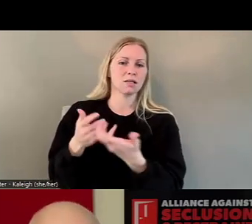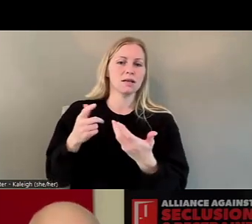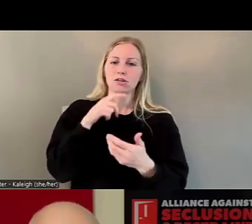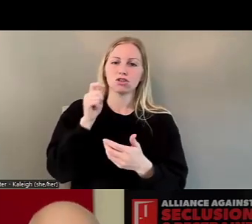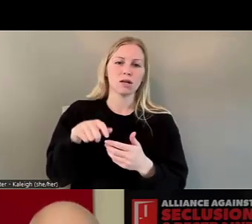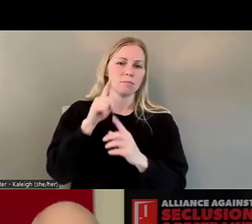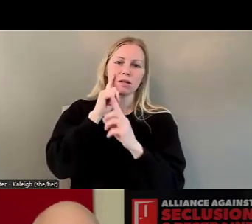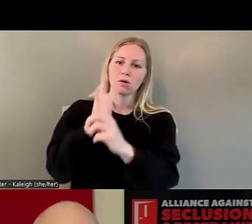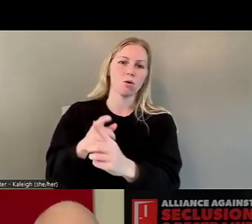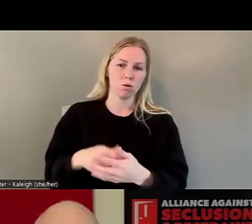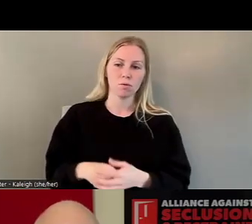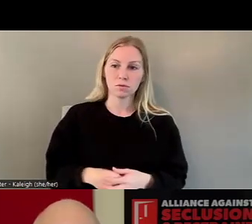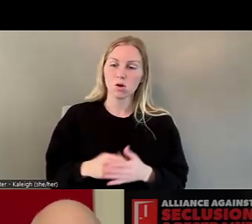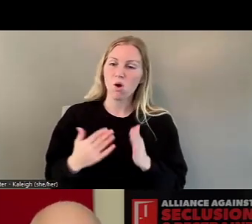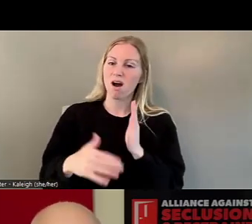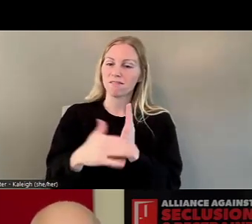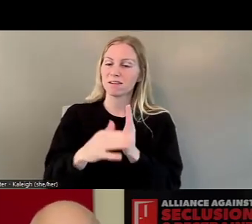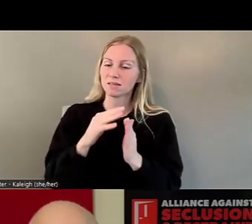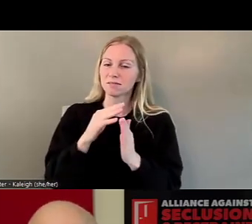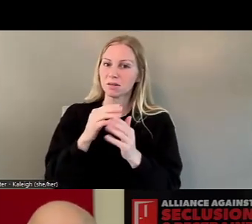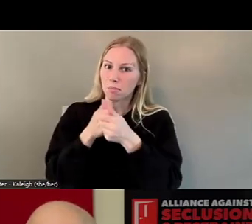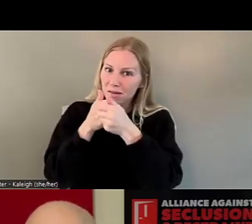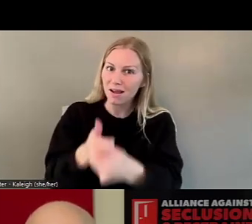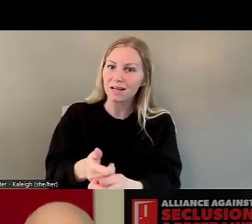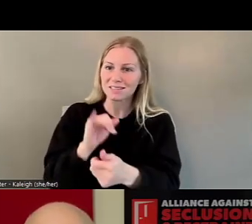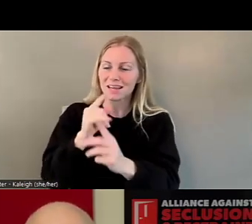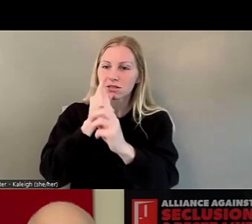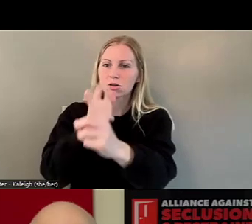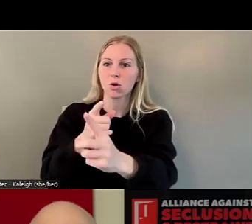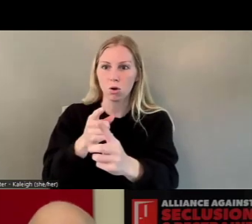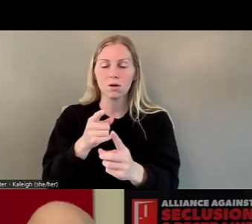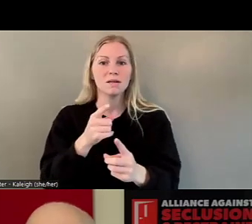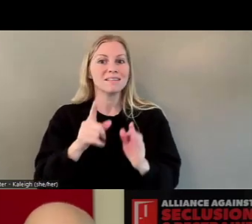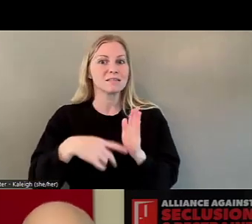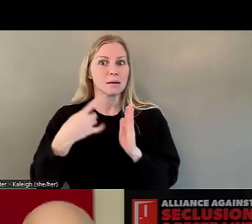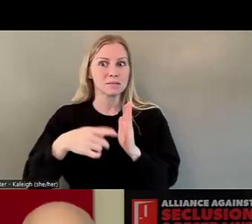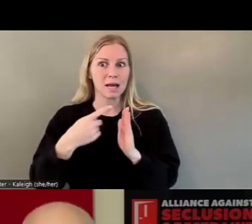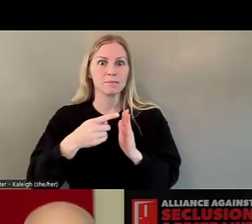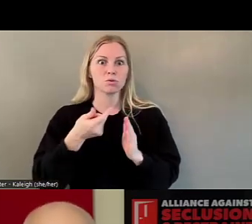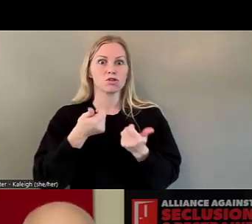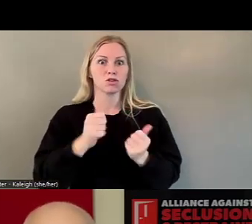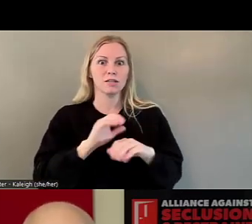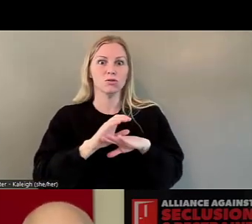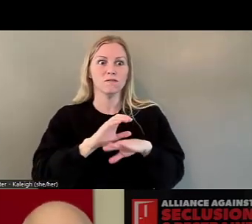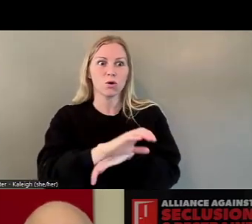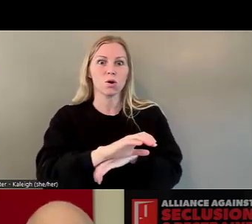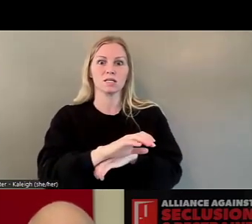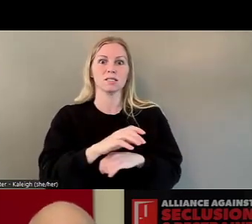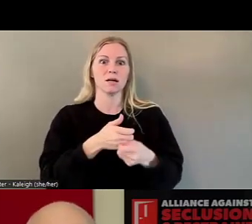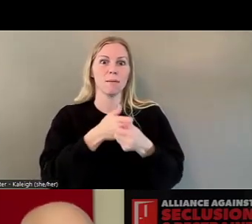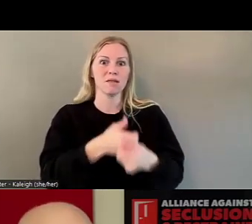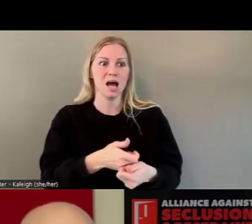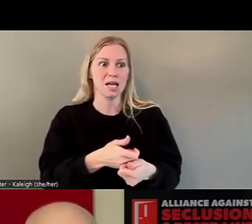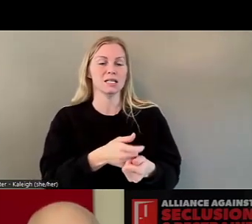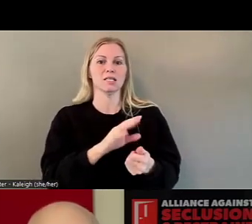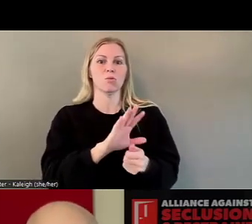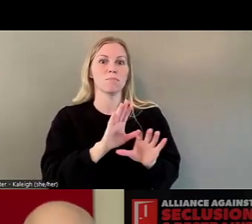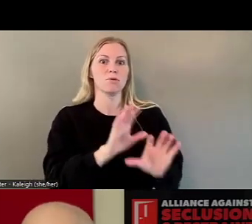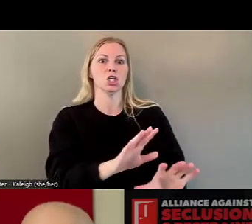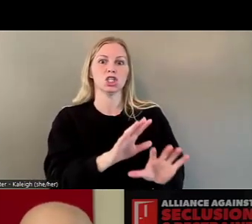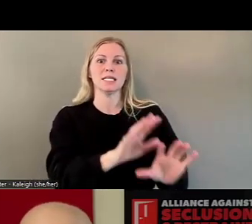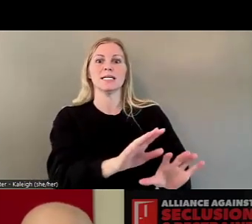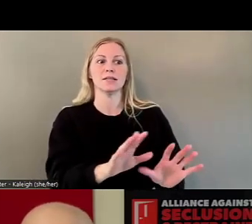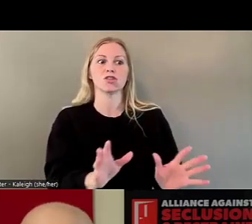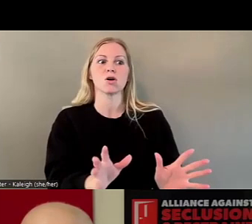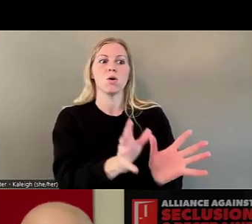compliance is our goal, we sometimes are pushing kids to the point of escalation that leads to crisis situations, that leads to situations where